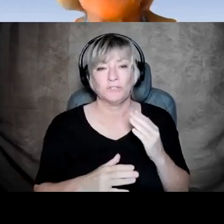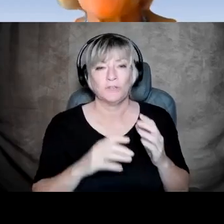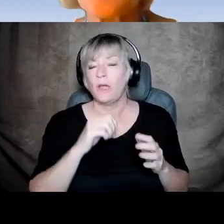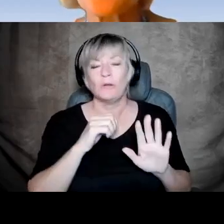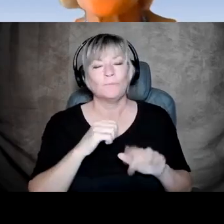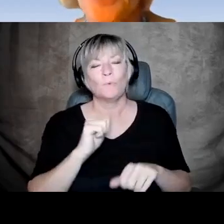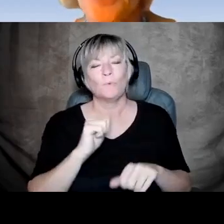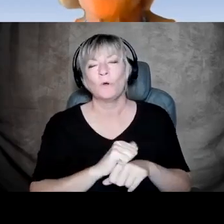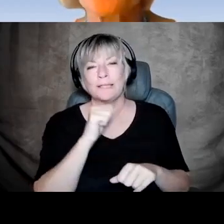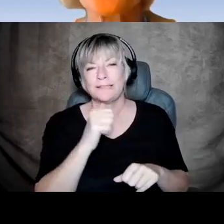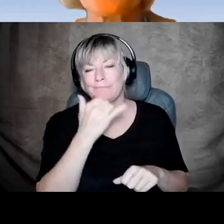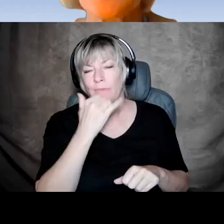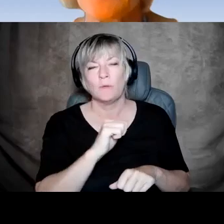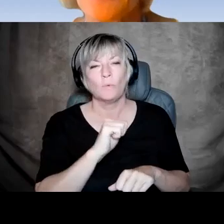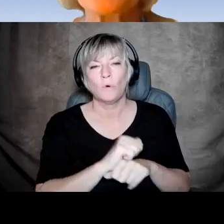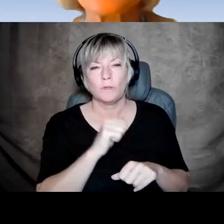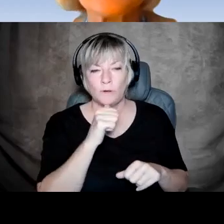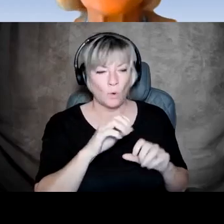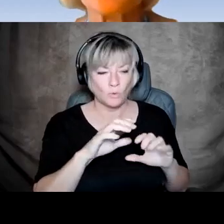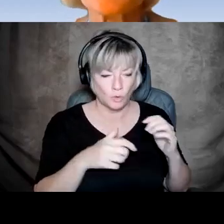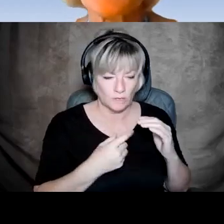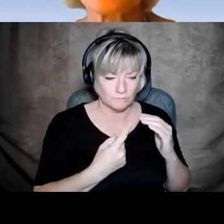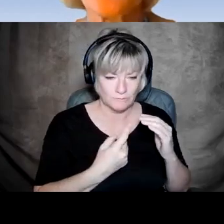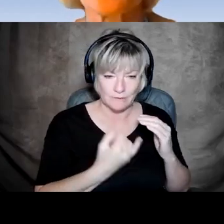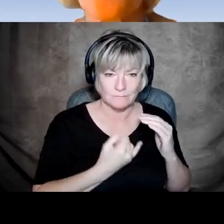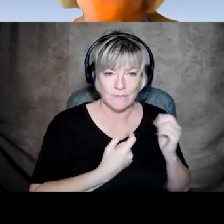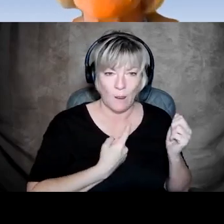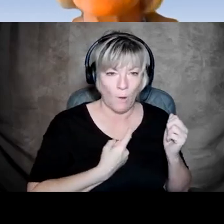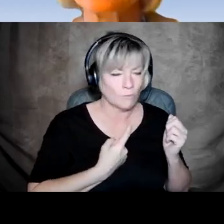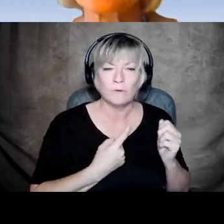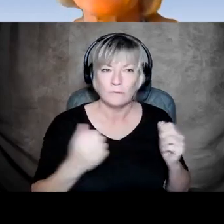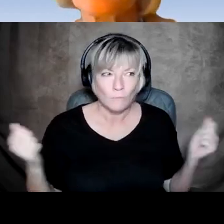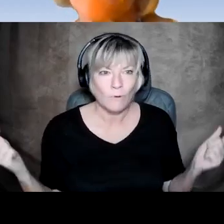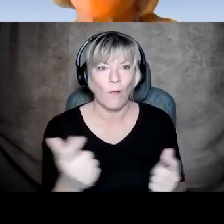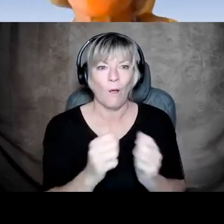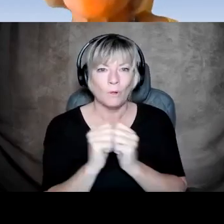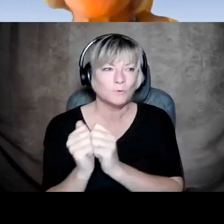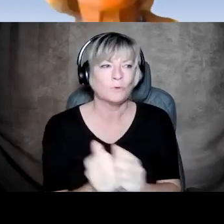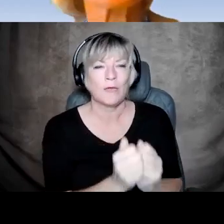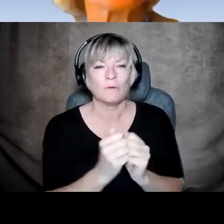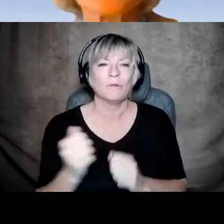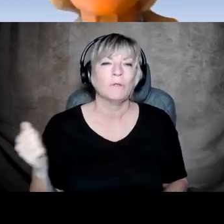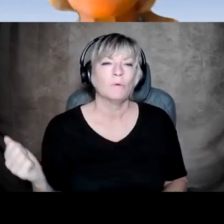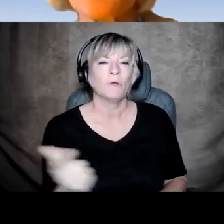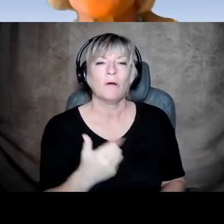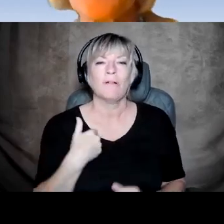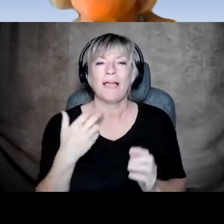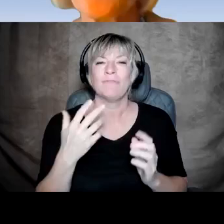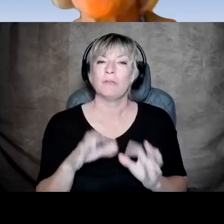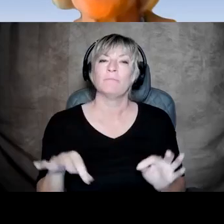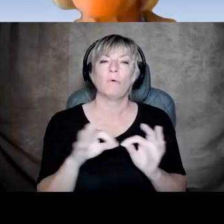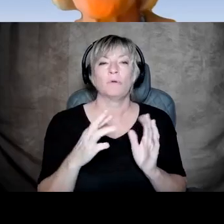in collaboration with others. And that each of us plays a vital role in the collective efforts to make our community